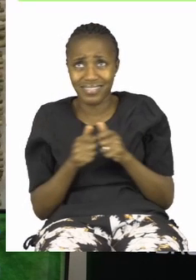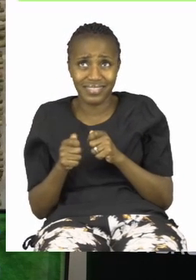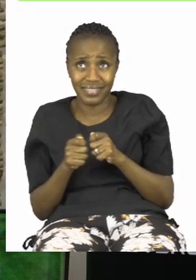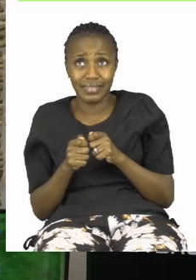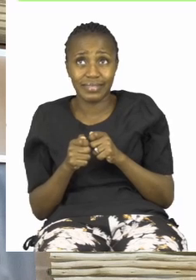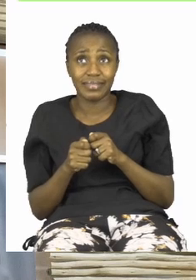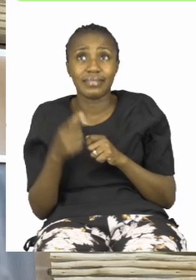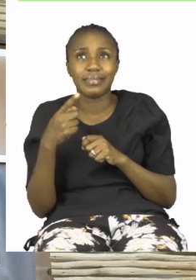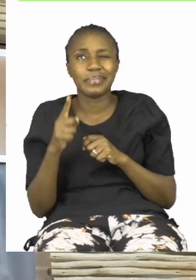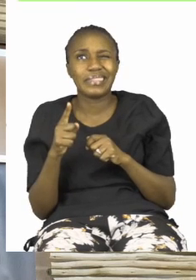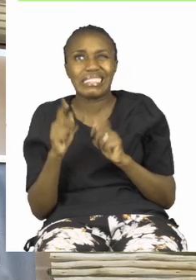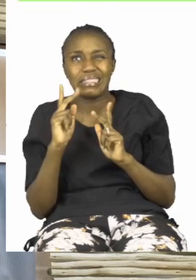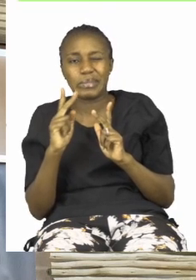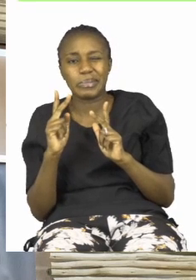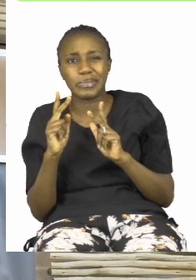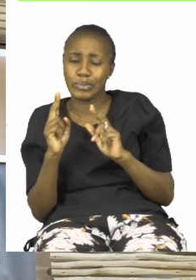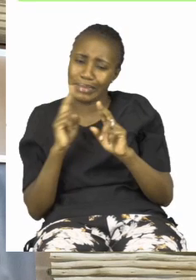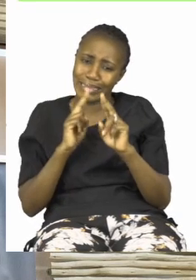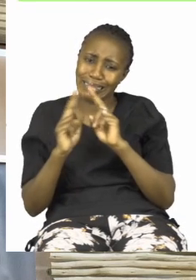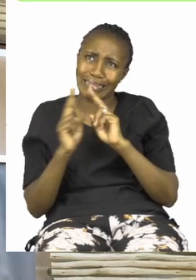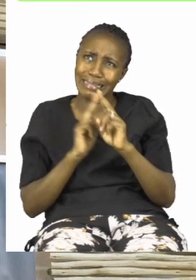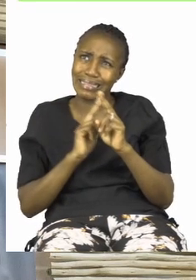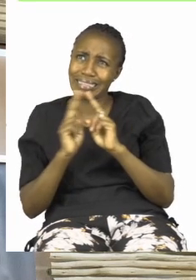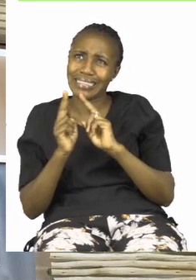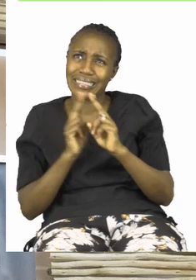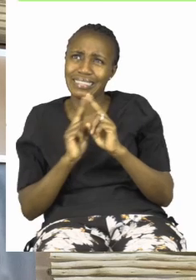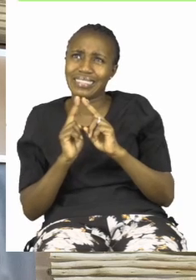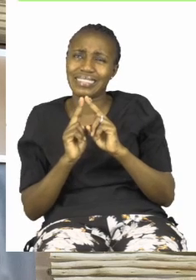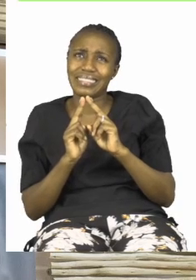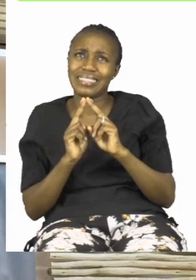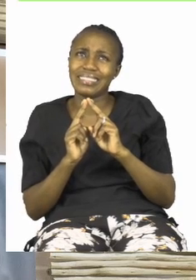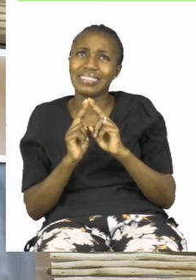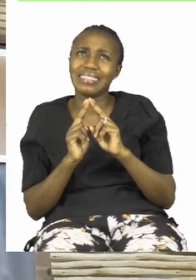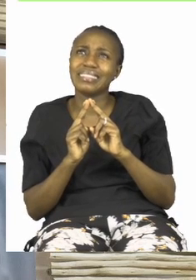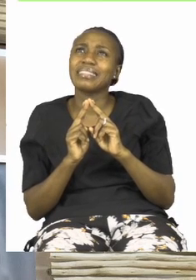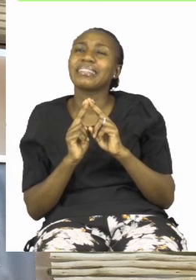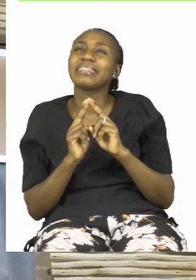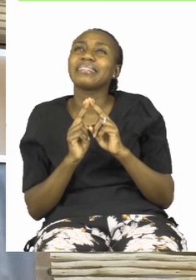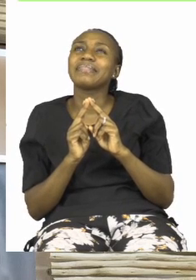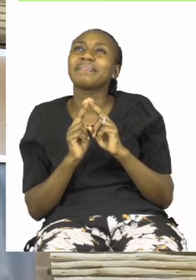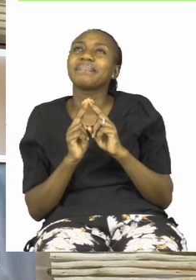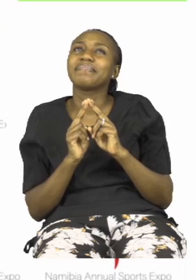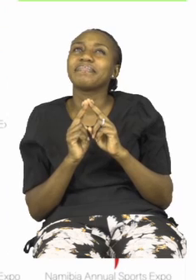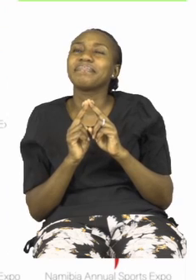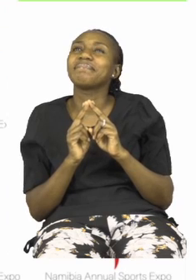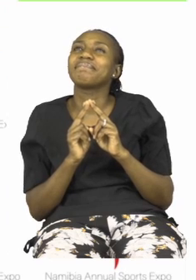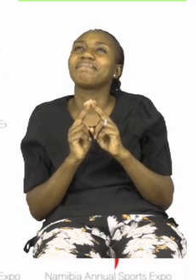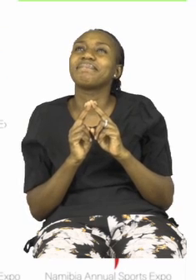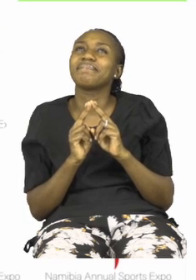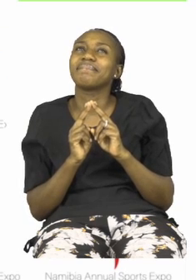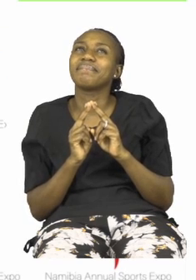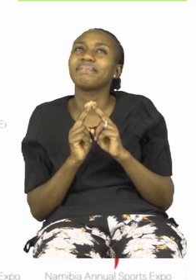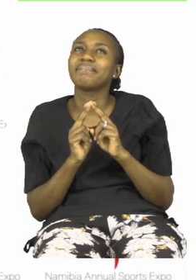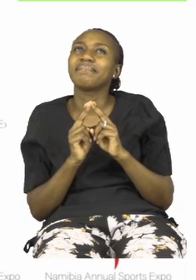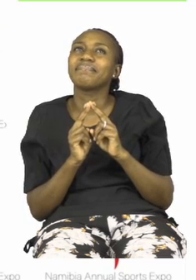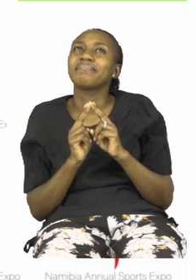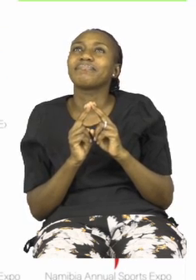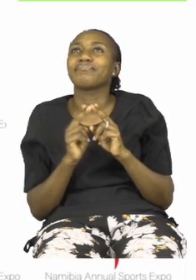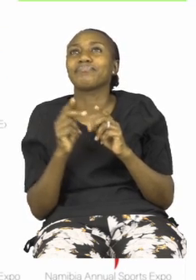little bit of a debate going on around what to call them, because the most accepted term at this point is e-athletes,